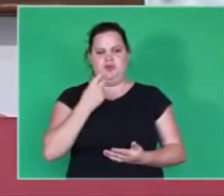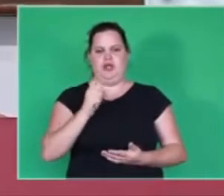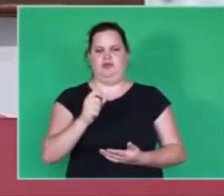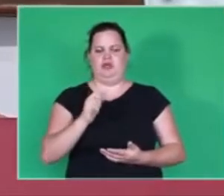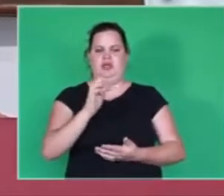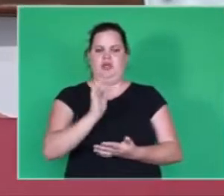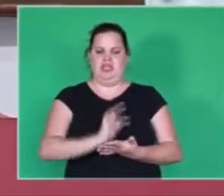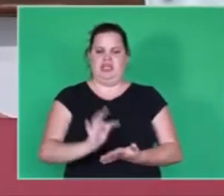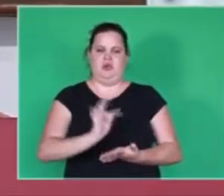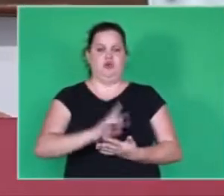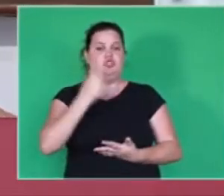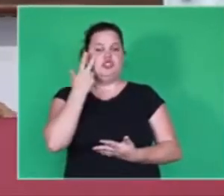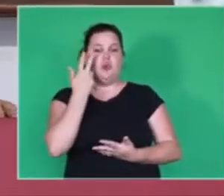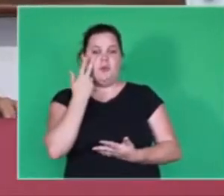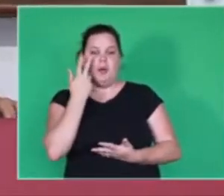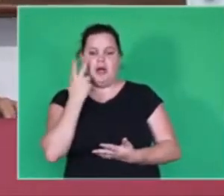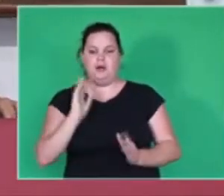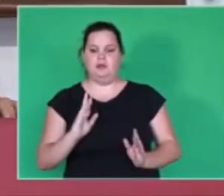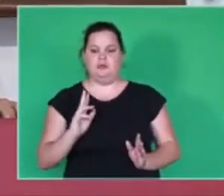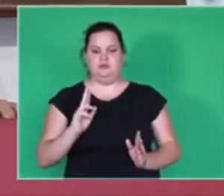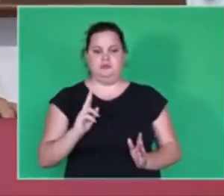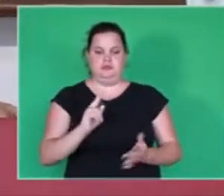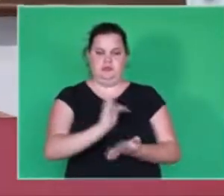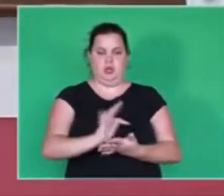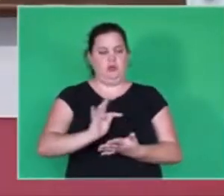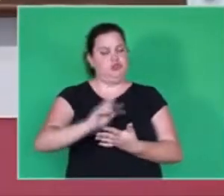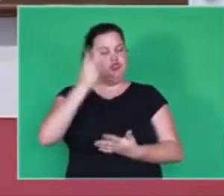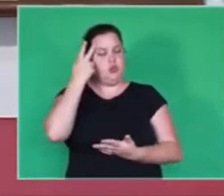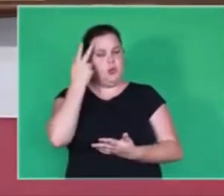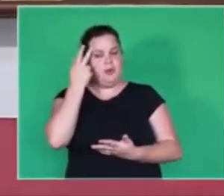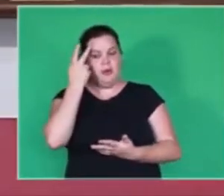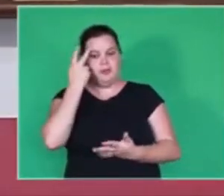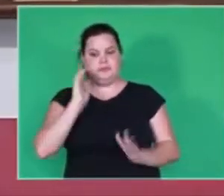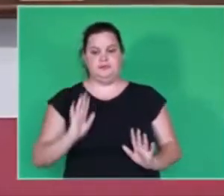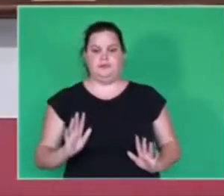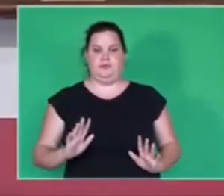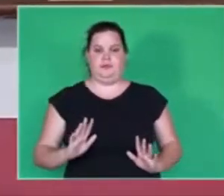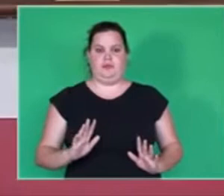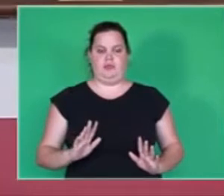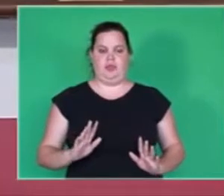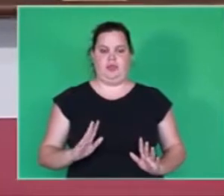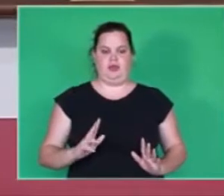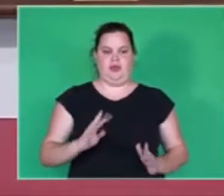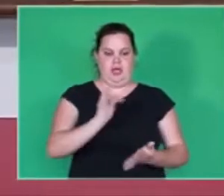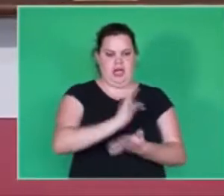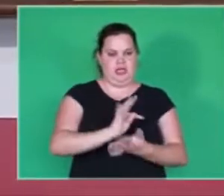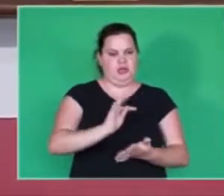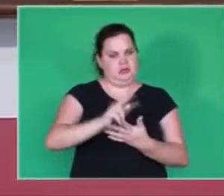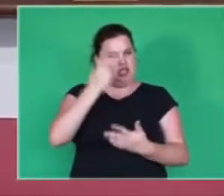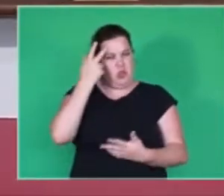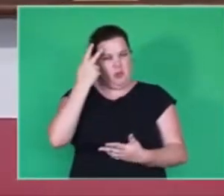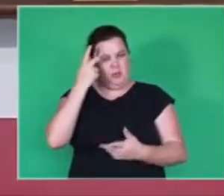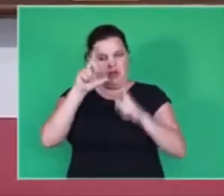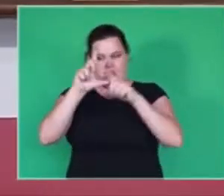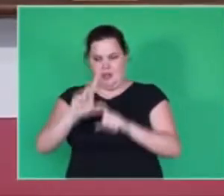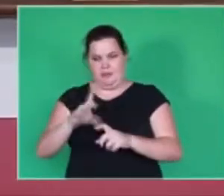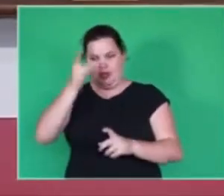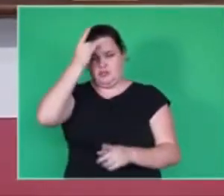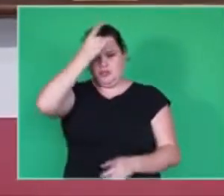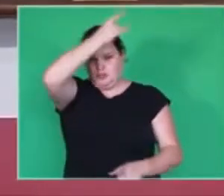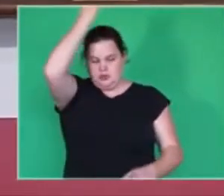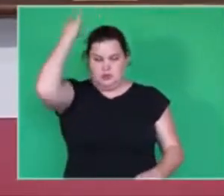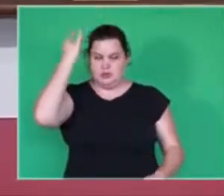was something that says, is a theology that was natural. It does not depend on the Holy